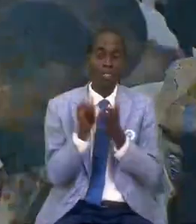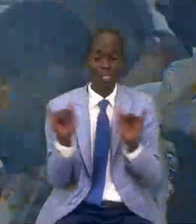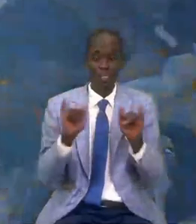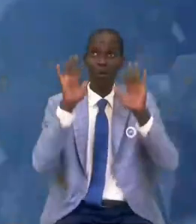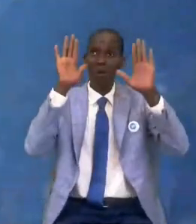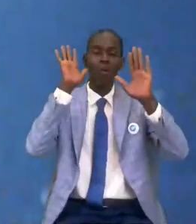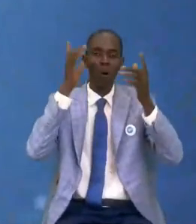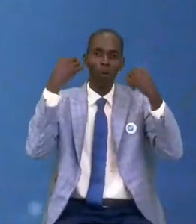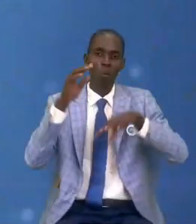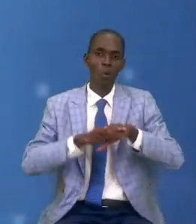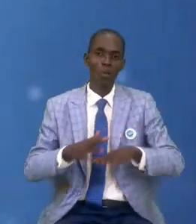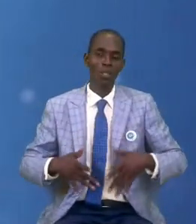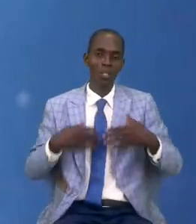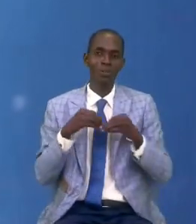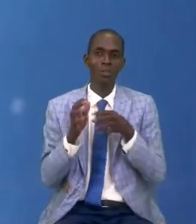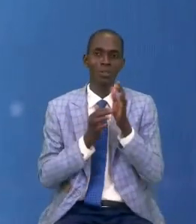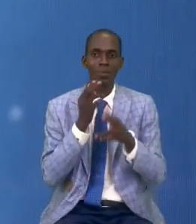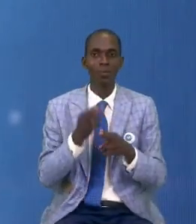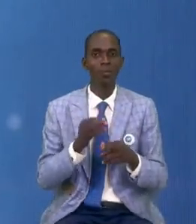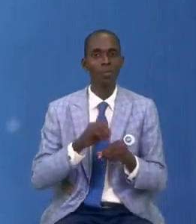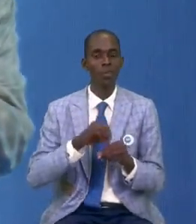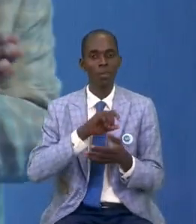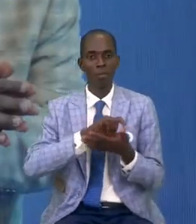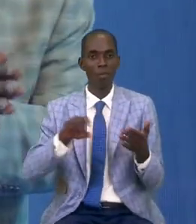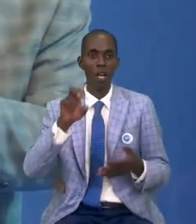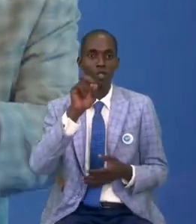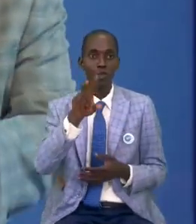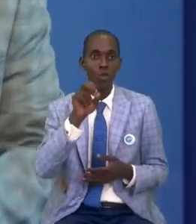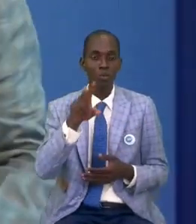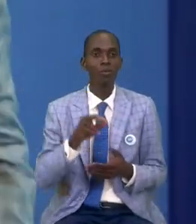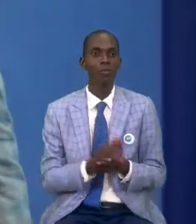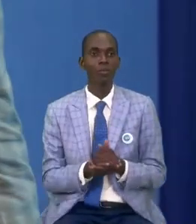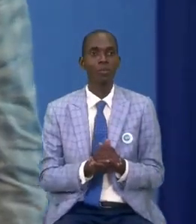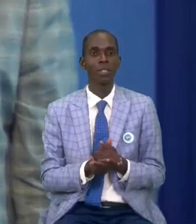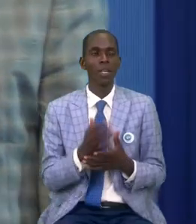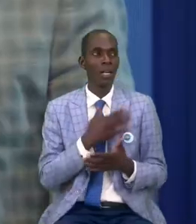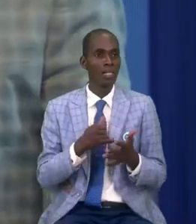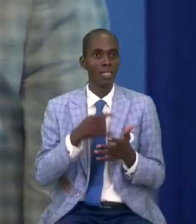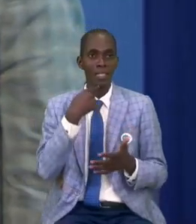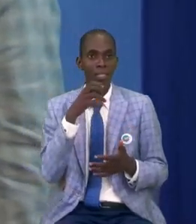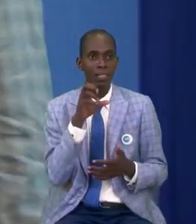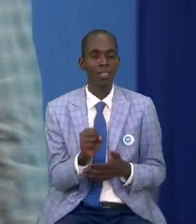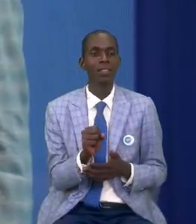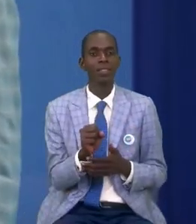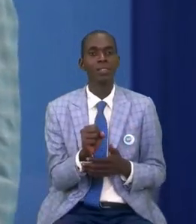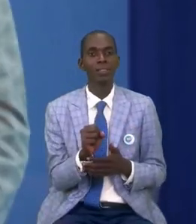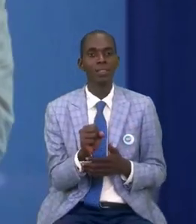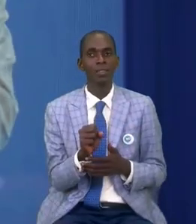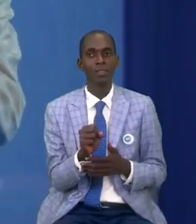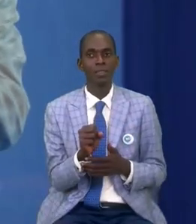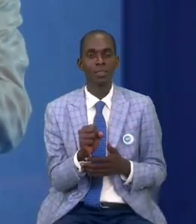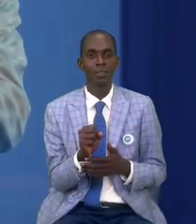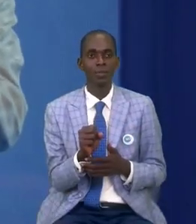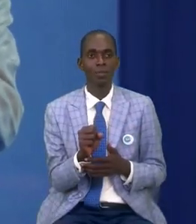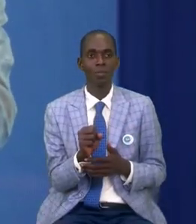12, it tells us, Psalm 77, verse 12, I will